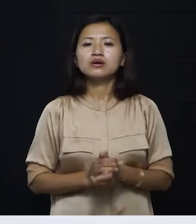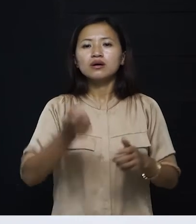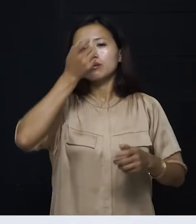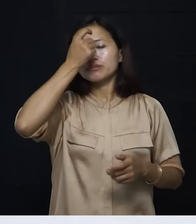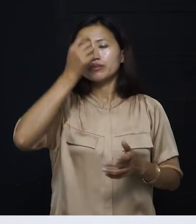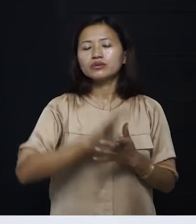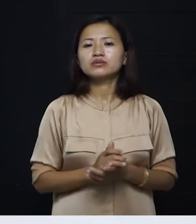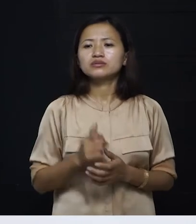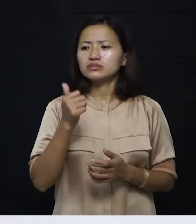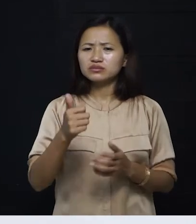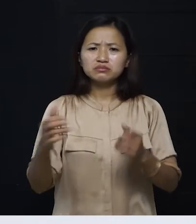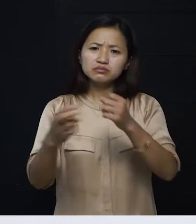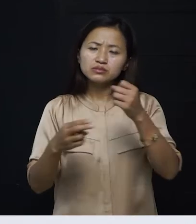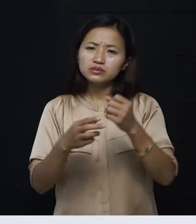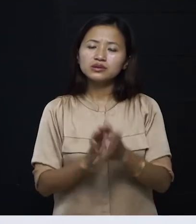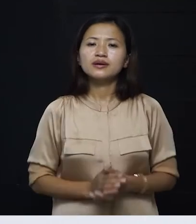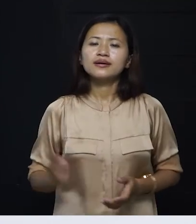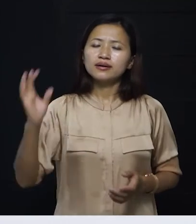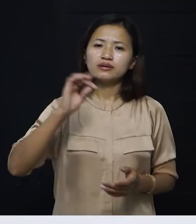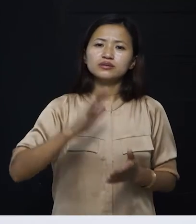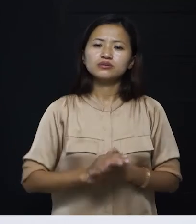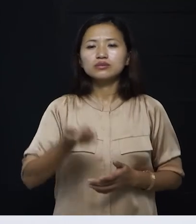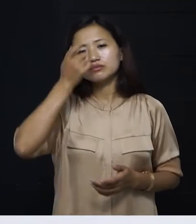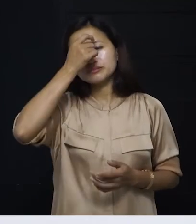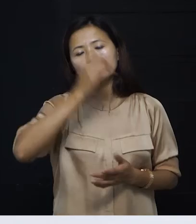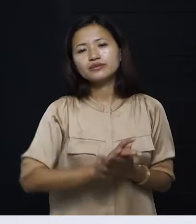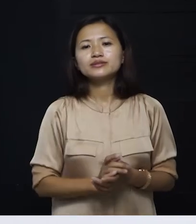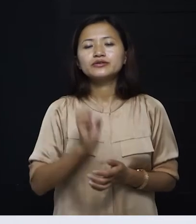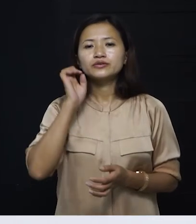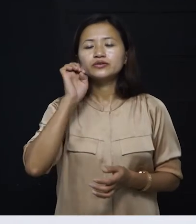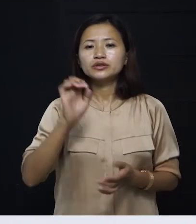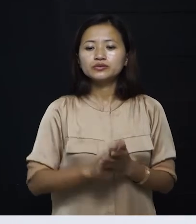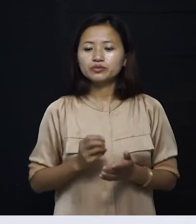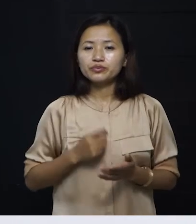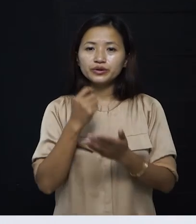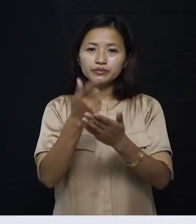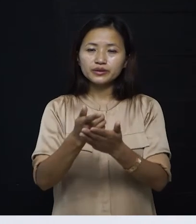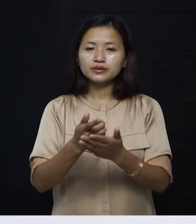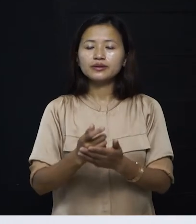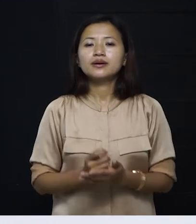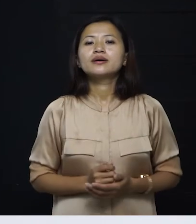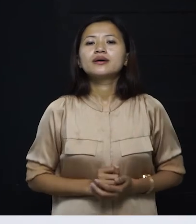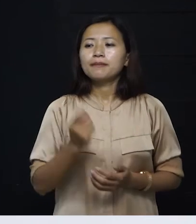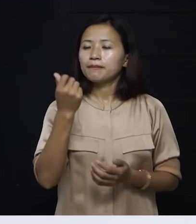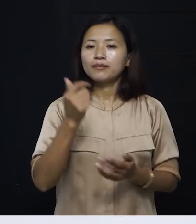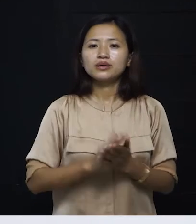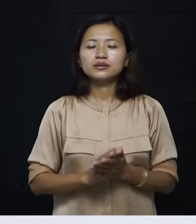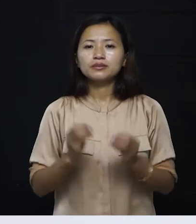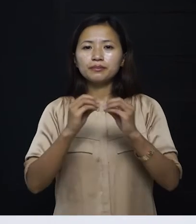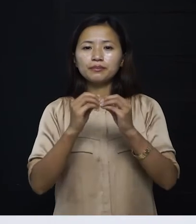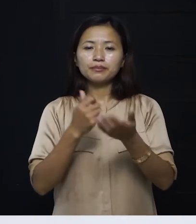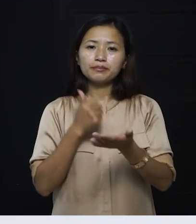is unable to get a good harvest. So again, it's going to be a problem for him to pay back the money, isn't it? To pay back the money to